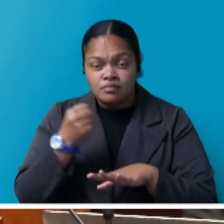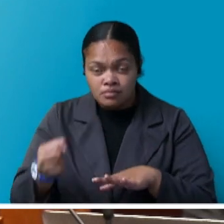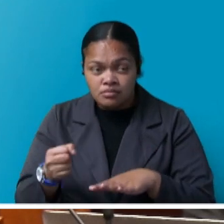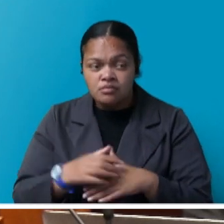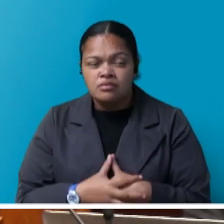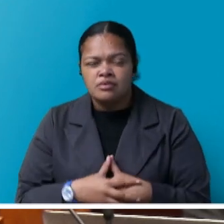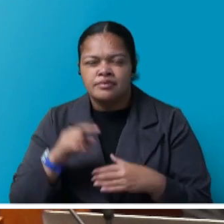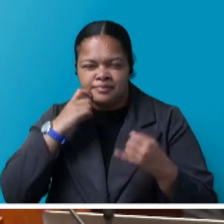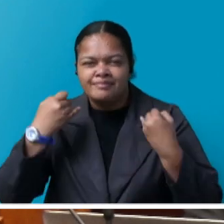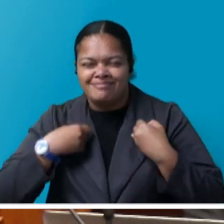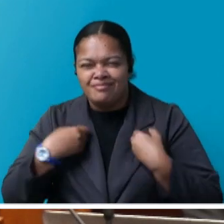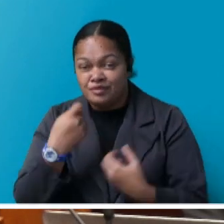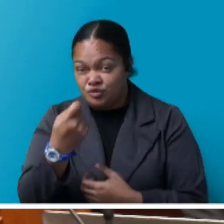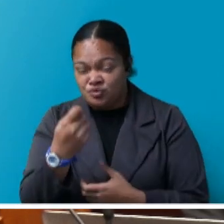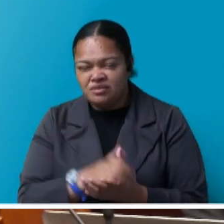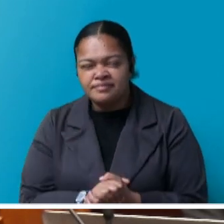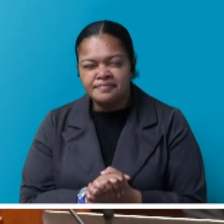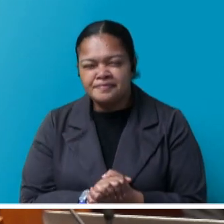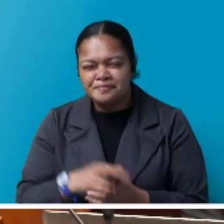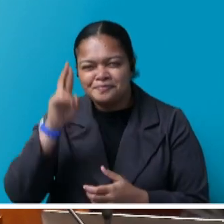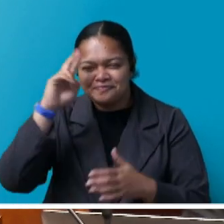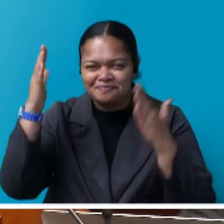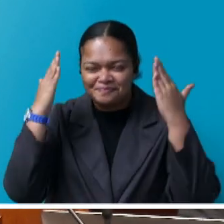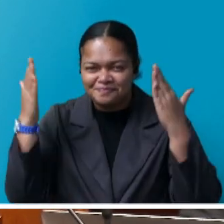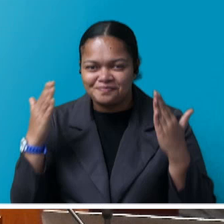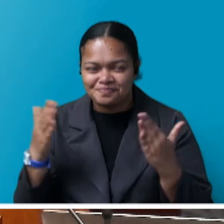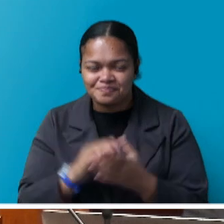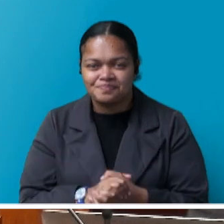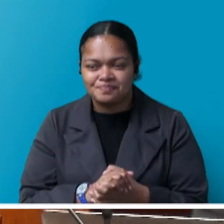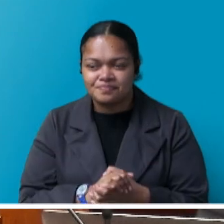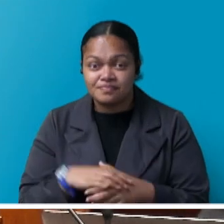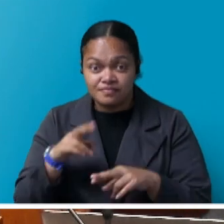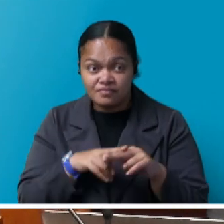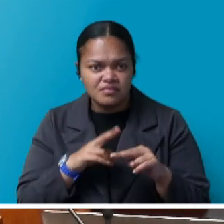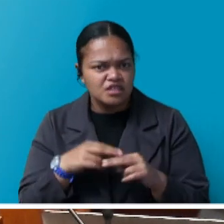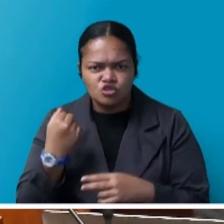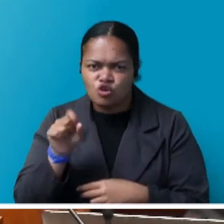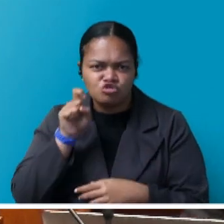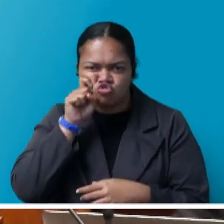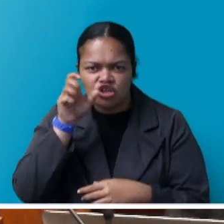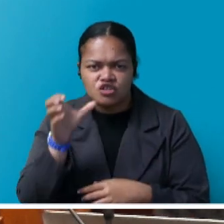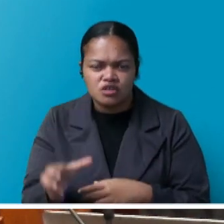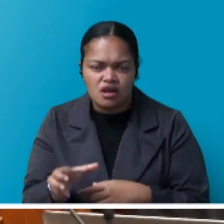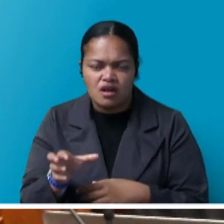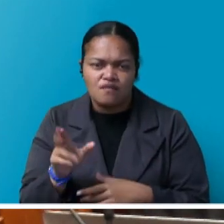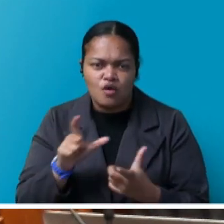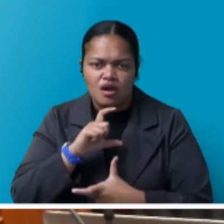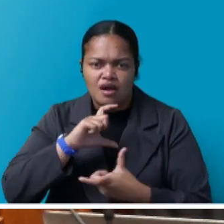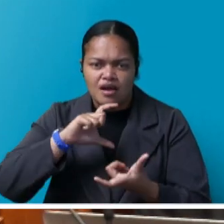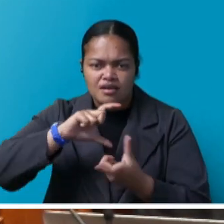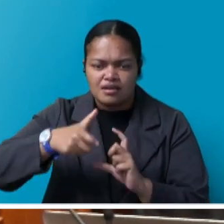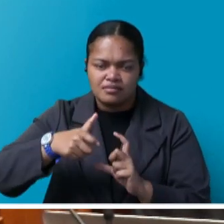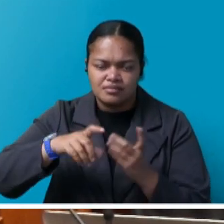will be implemented shortly. Yeah. Mr. Speaker, sir, Fiji is no stranger to climate-induced disasters, as